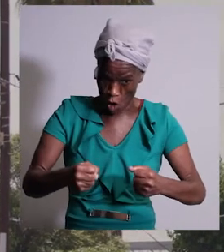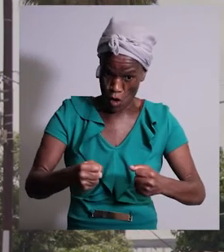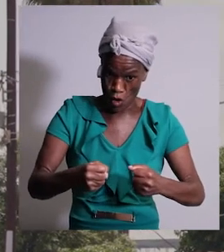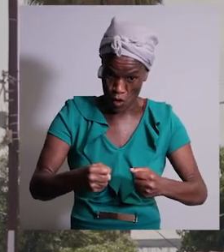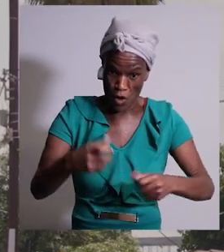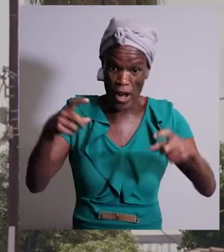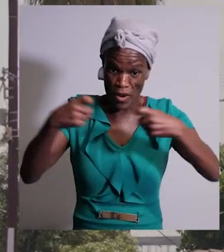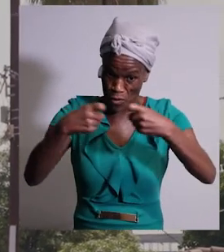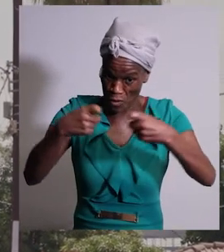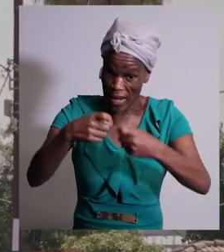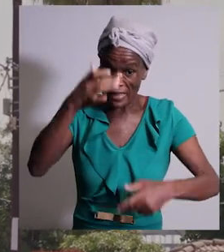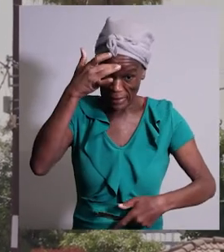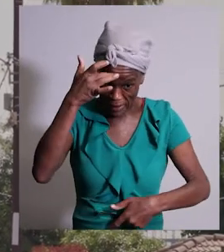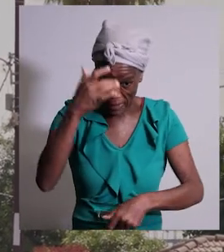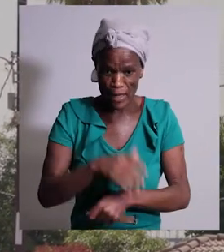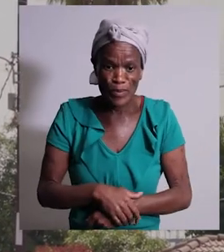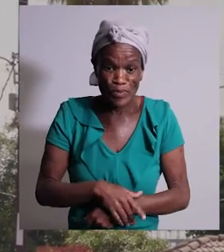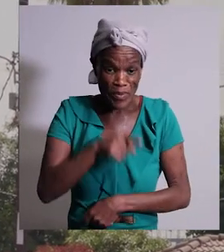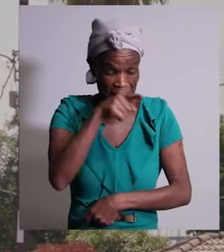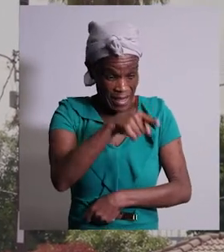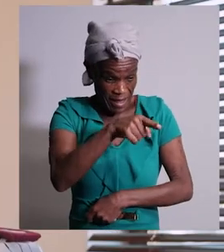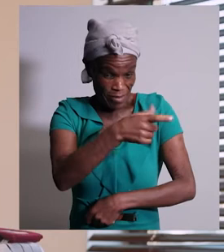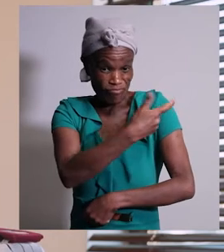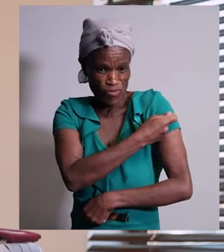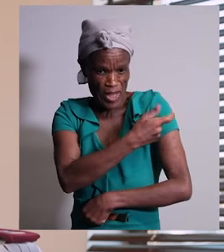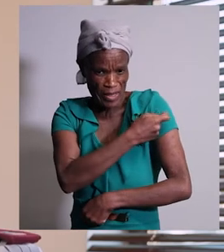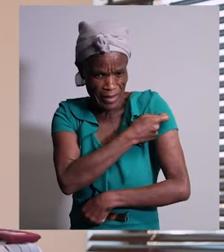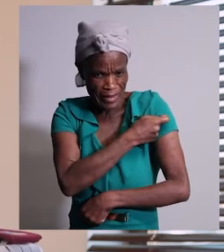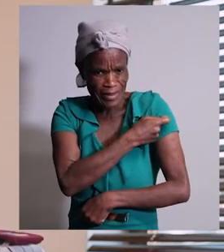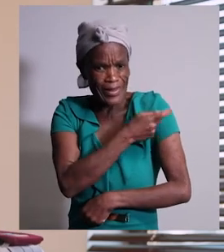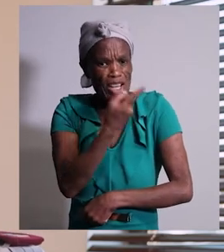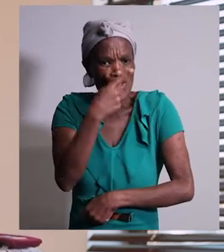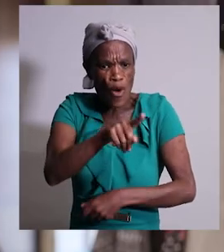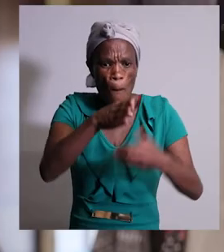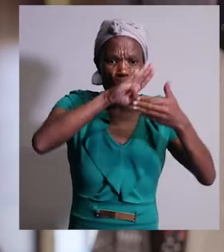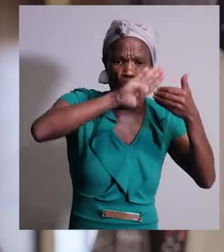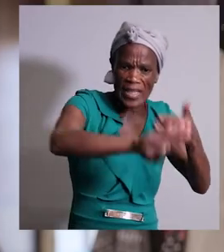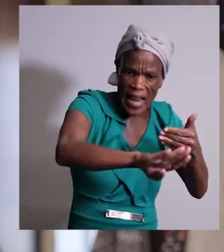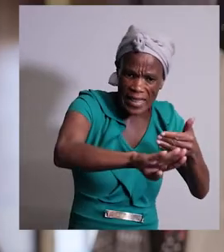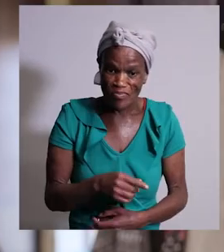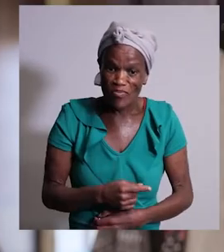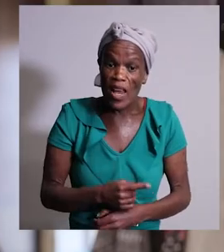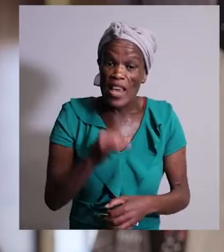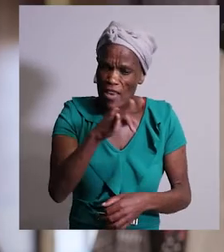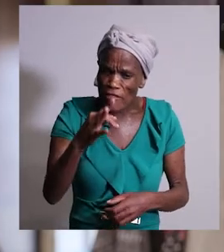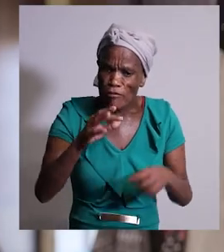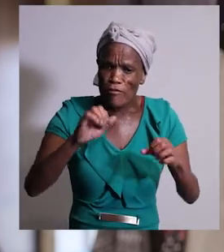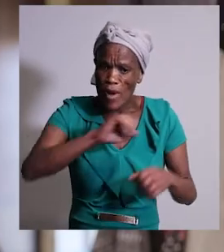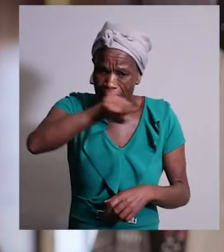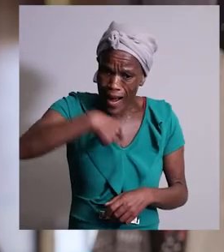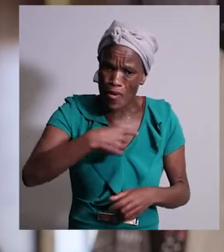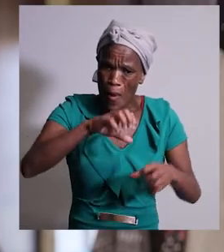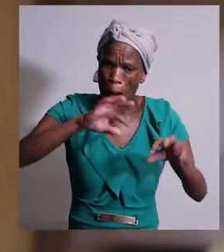must know that this vaccine, it is meant to protect, to prevent. If our parents took a decision